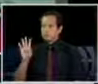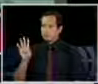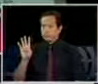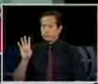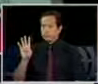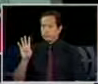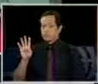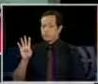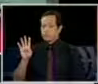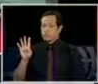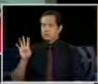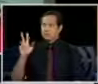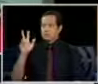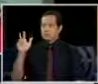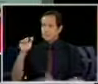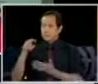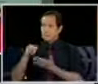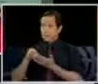8104 is